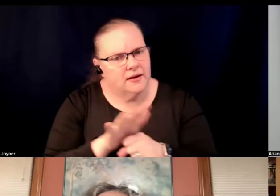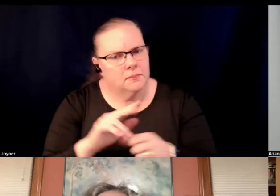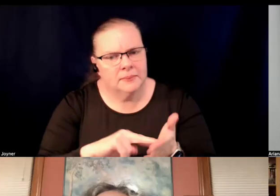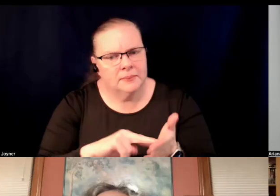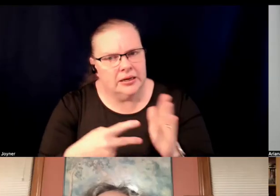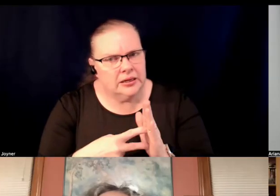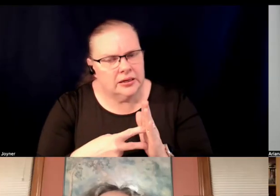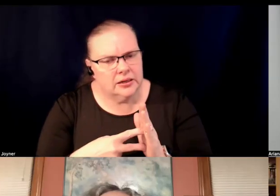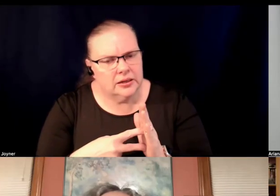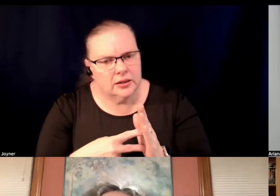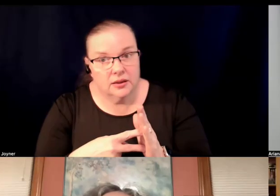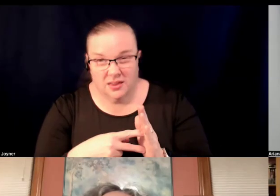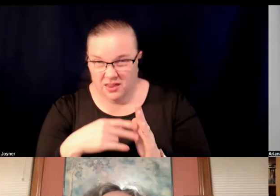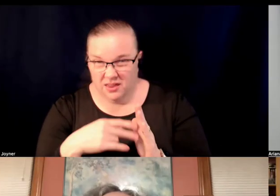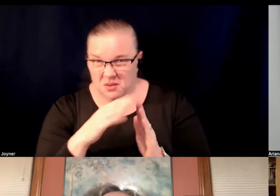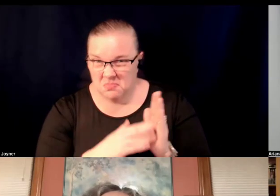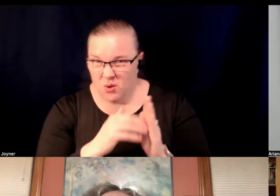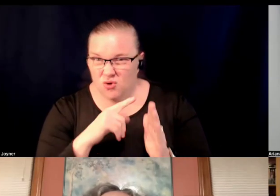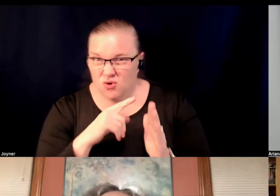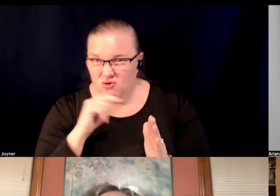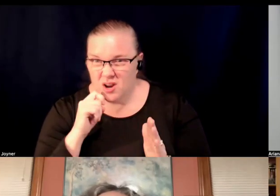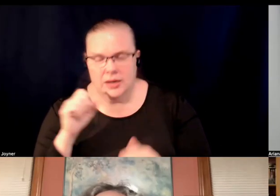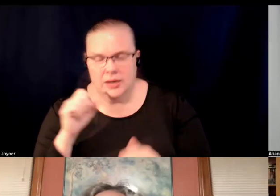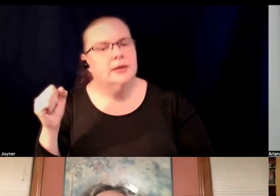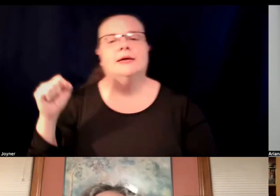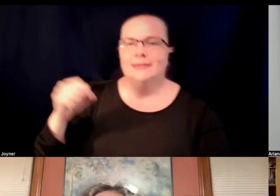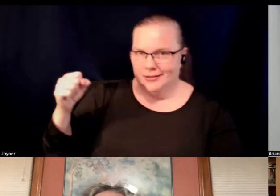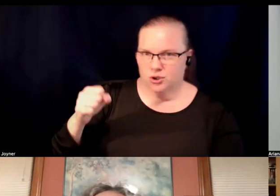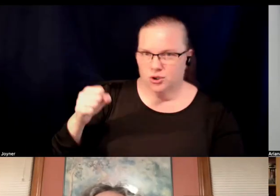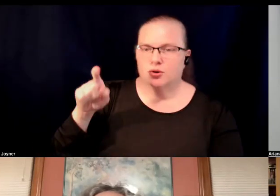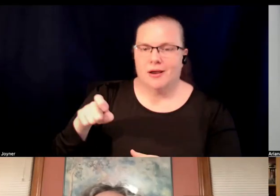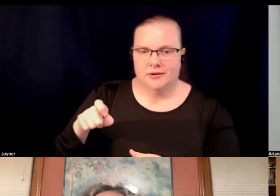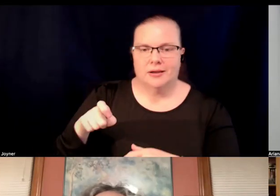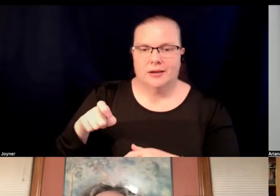the paint would dry too fast? Yeah, yeah, you have to look like wet and wet, or you get like